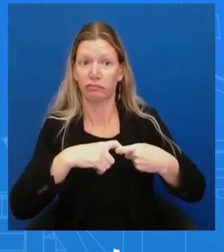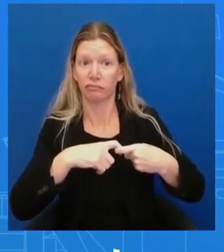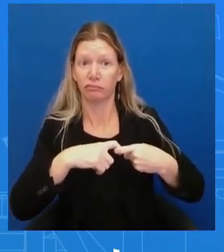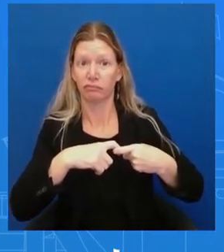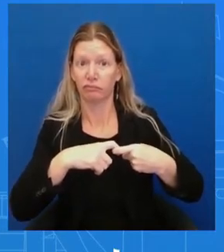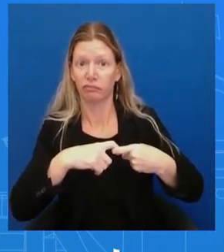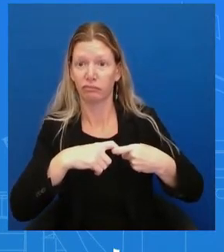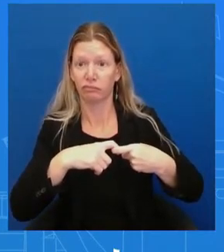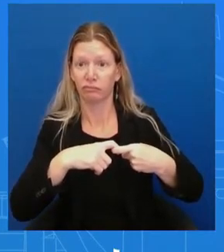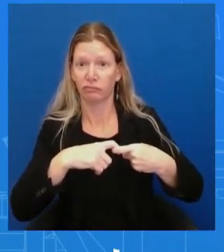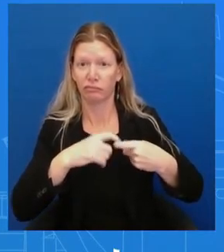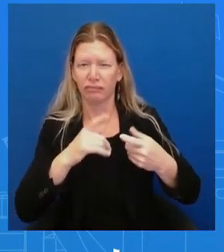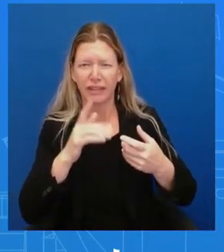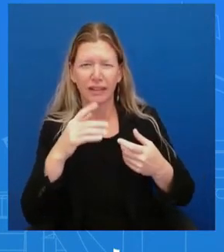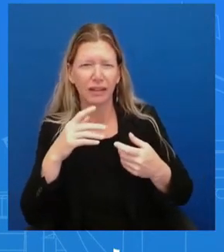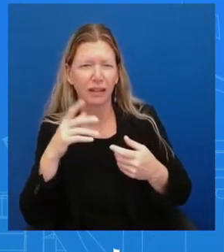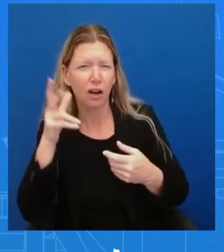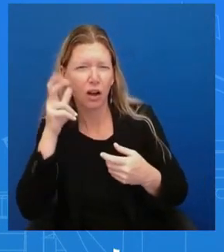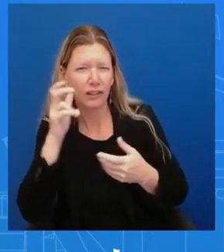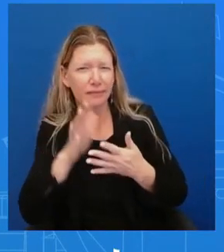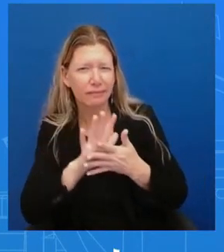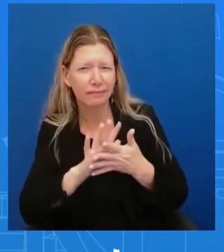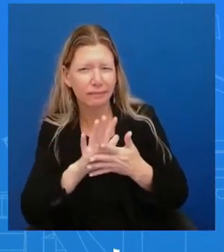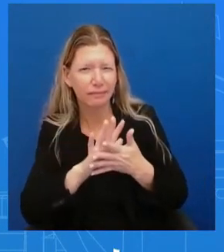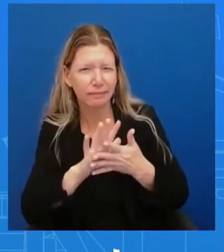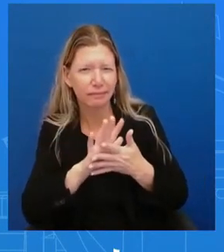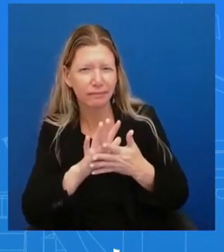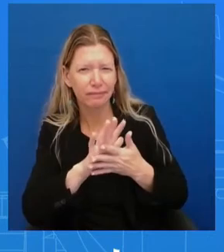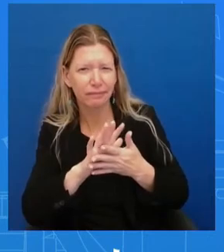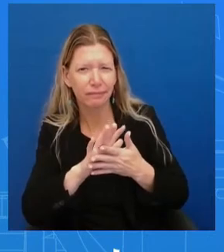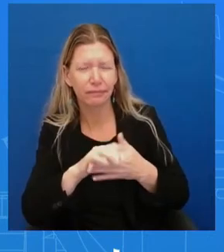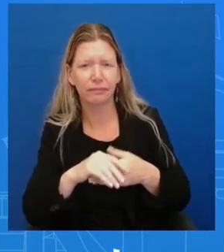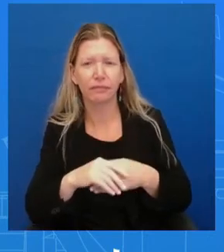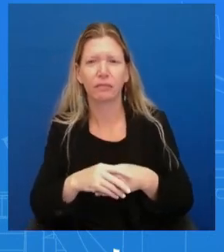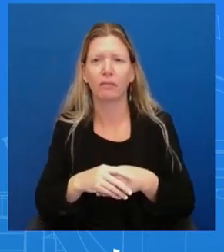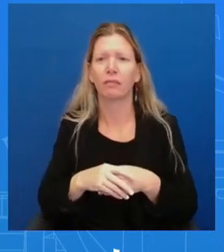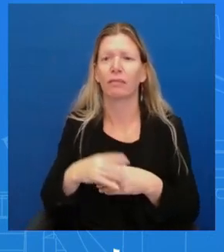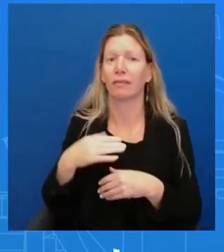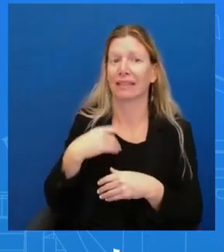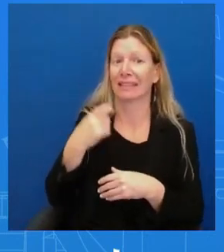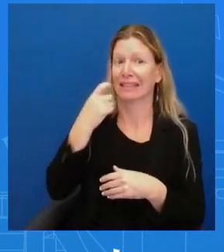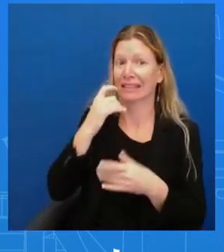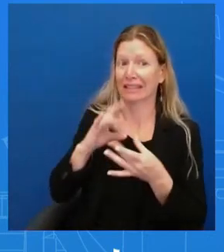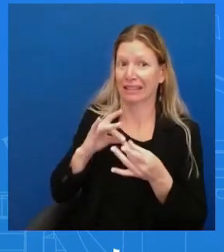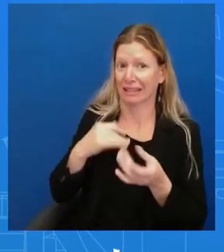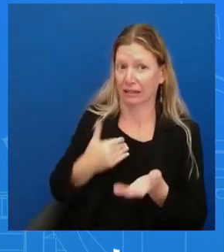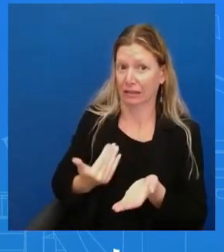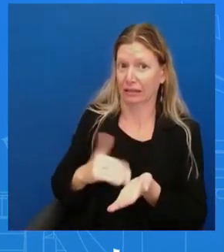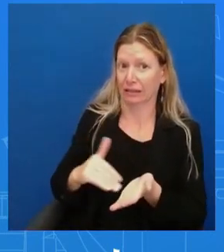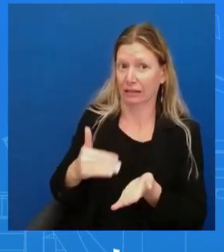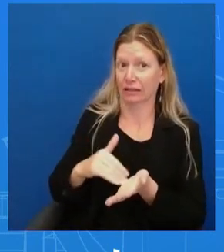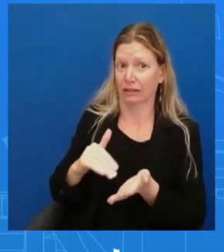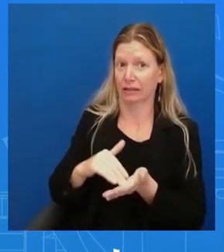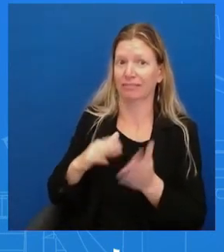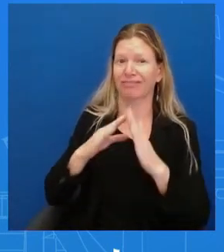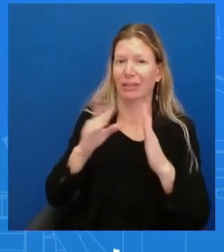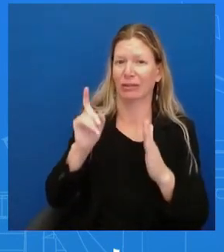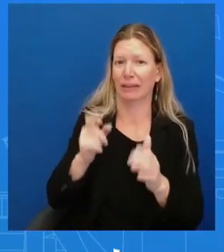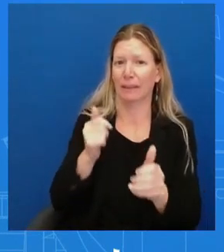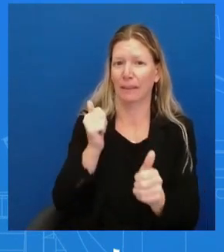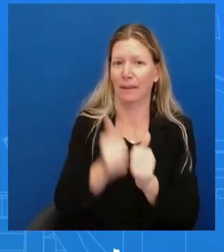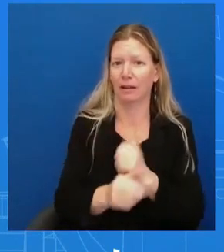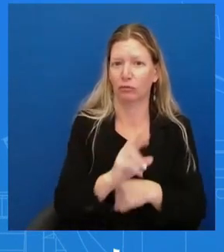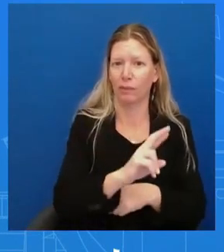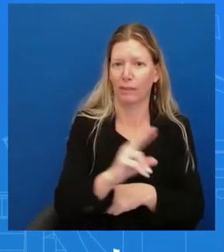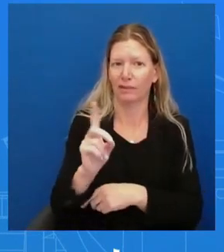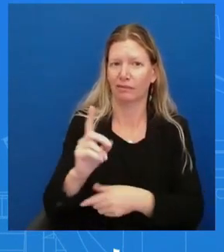said repeatedly, the House needs to pass the bipartisan national security supplemental. I've been saying that. It was the first thing I said when I came to the